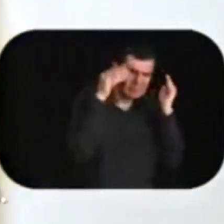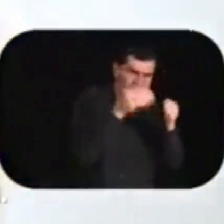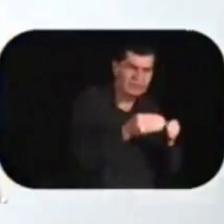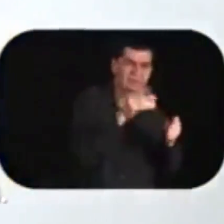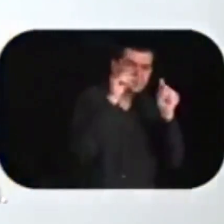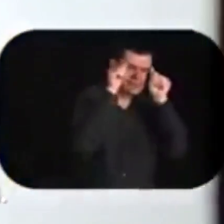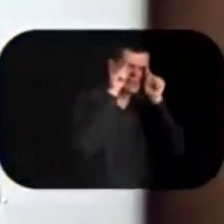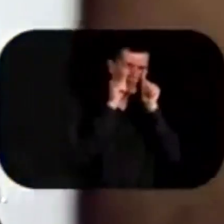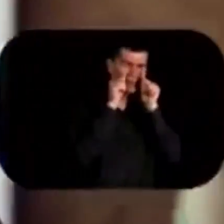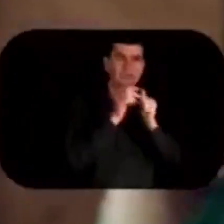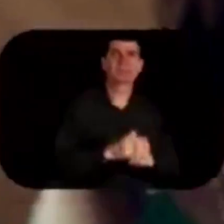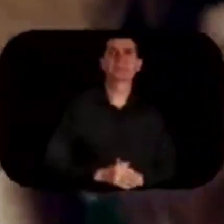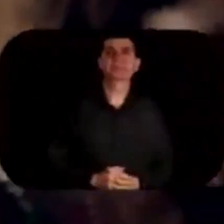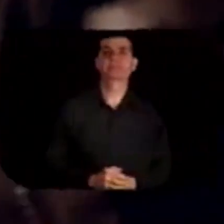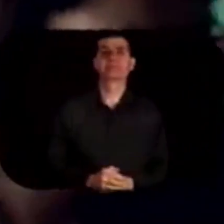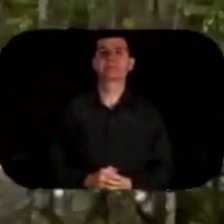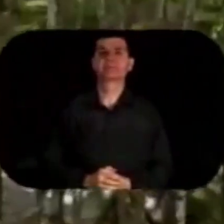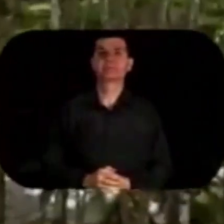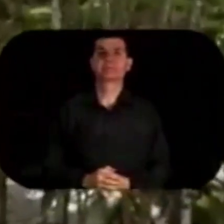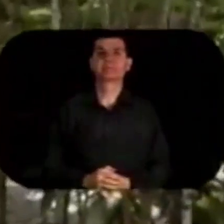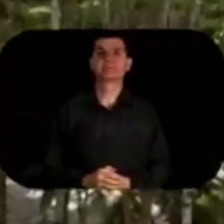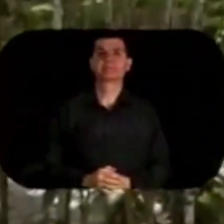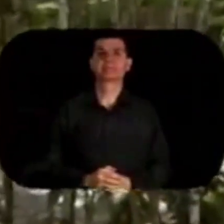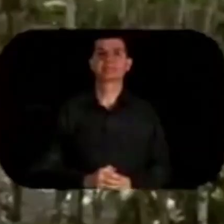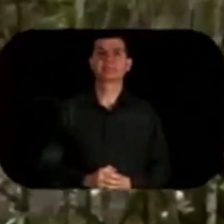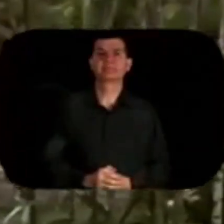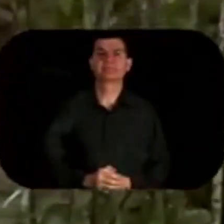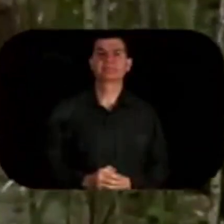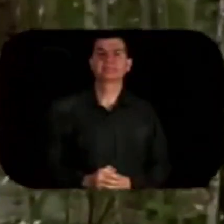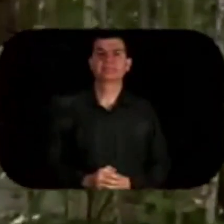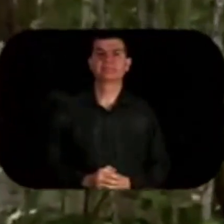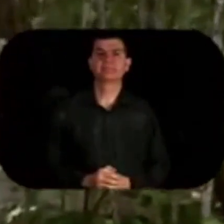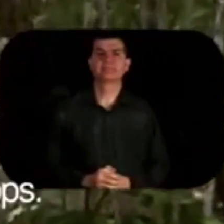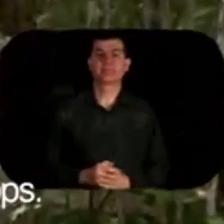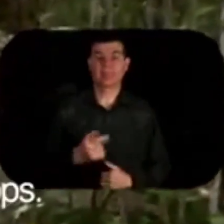and particularly with blind people.